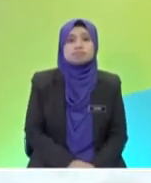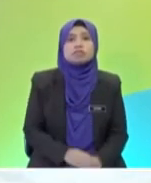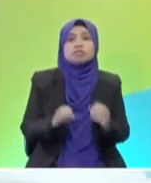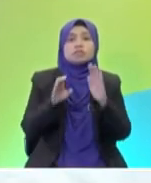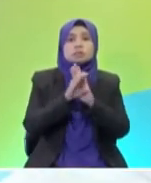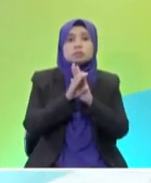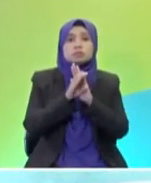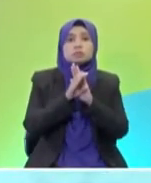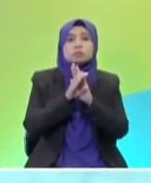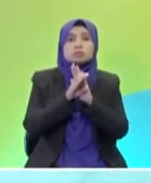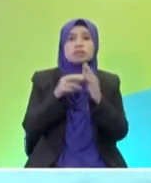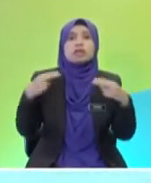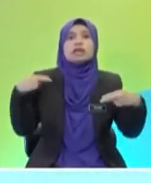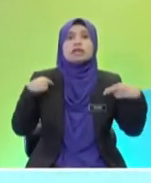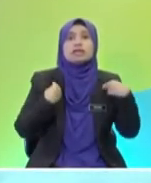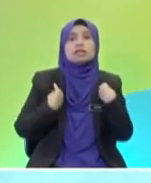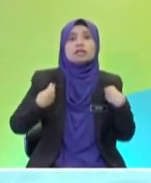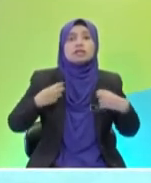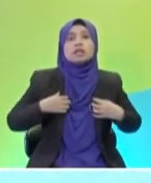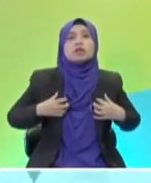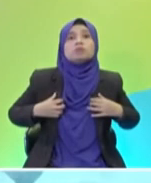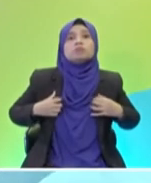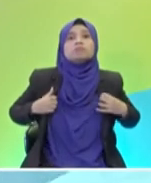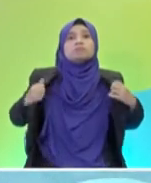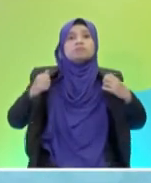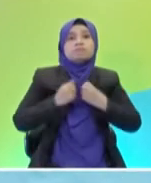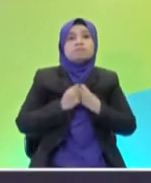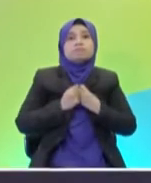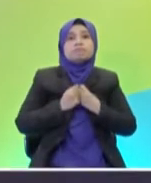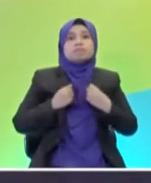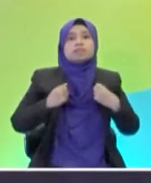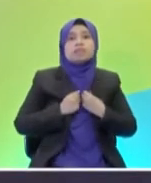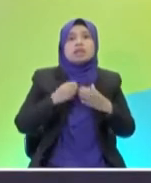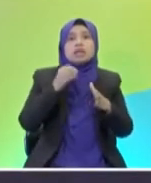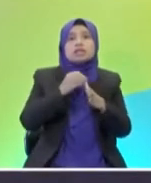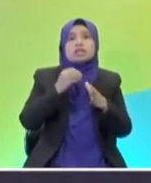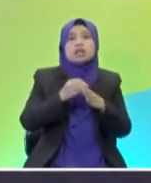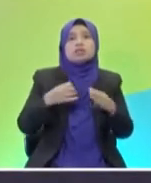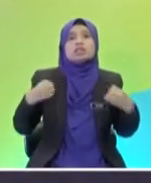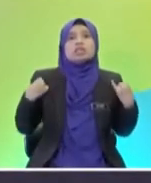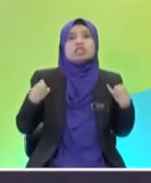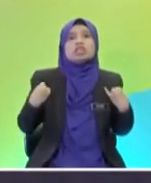example of animal product is coat. Coat. We have a jacket here, like, and she's saying coat.